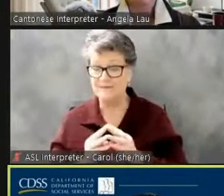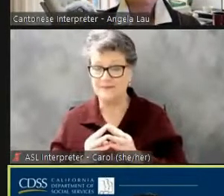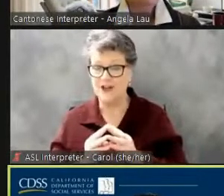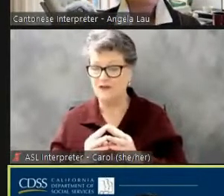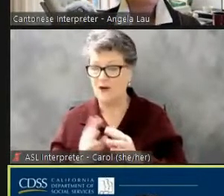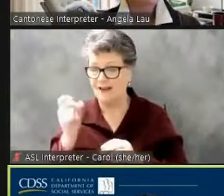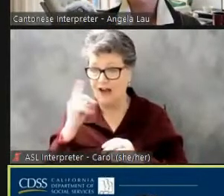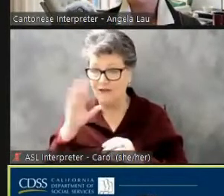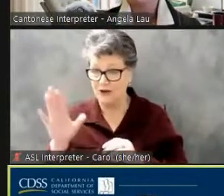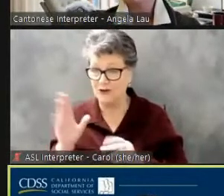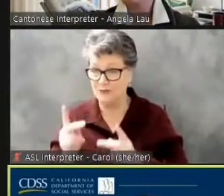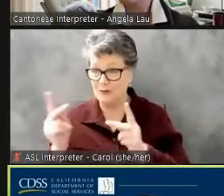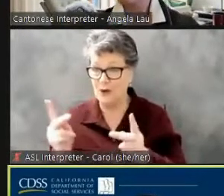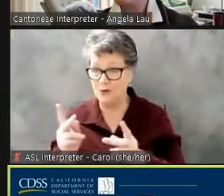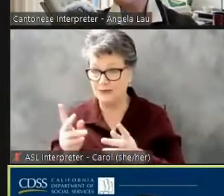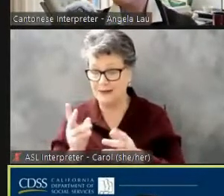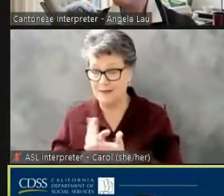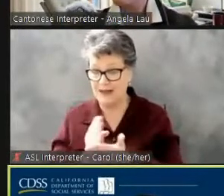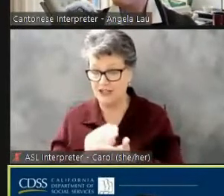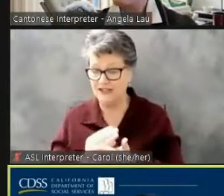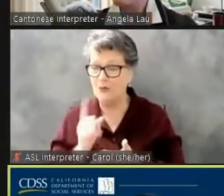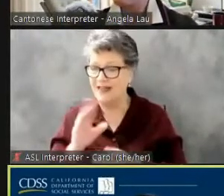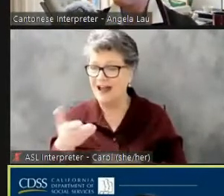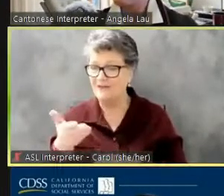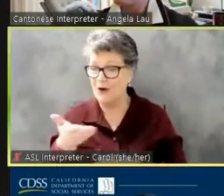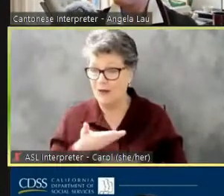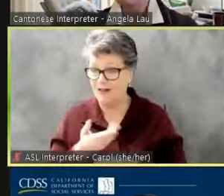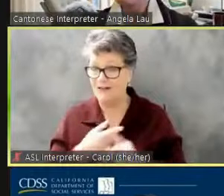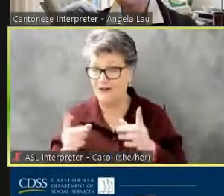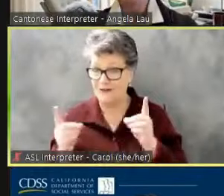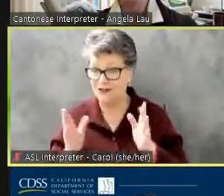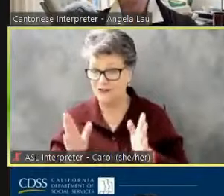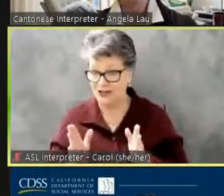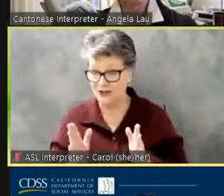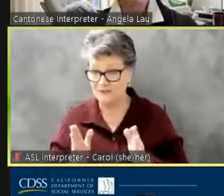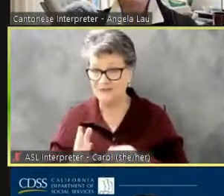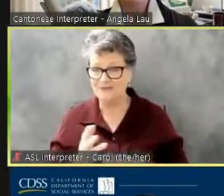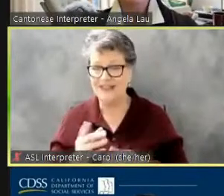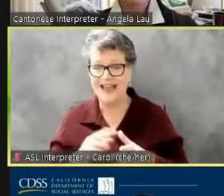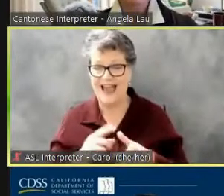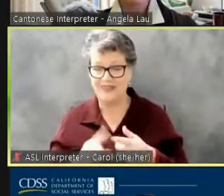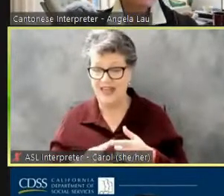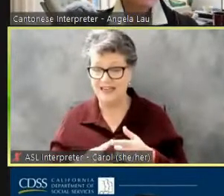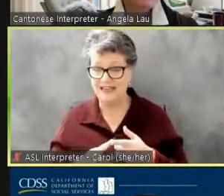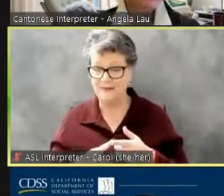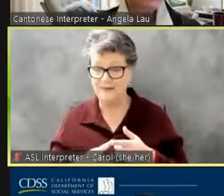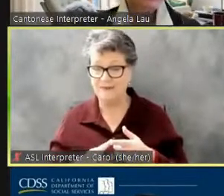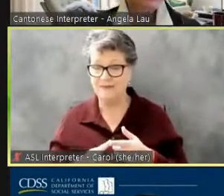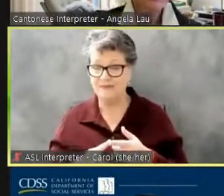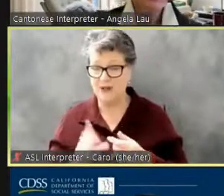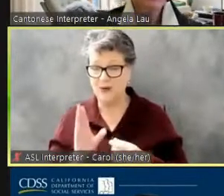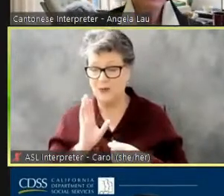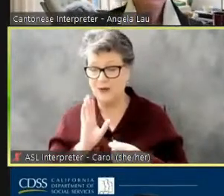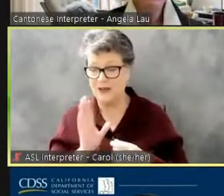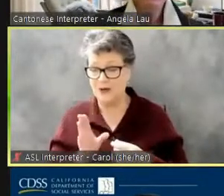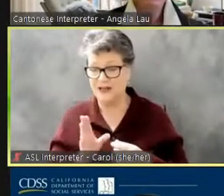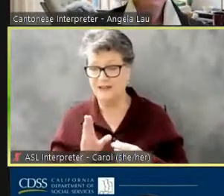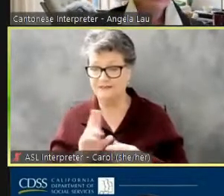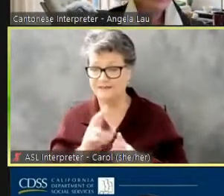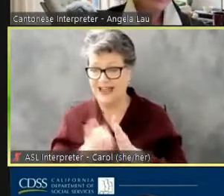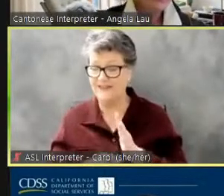budget, we will have a welcome from the Directorate, and then we're going to dive into the budget